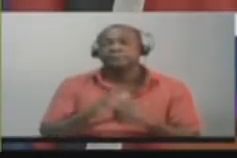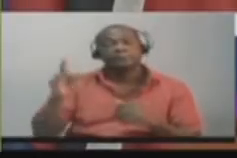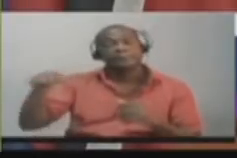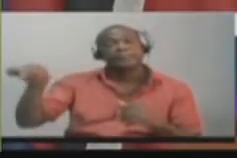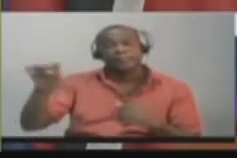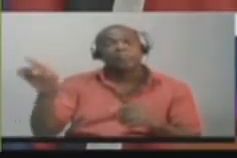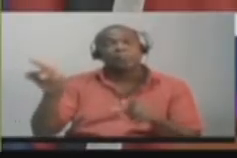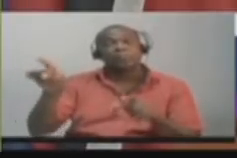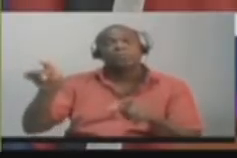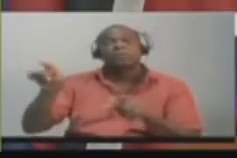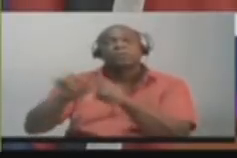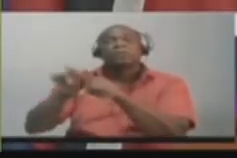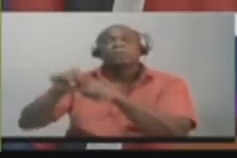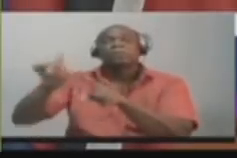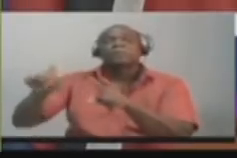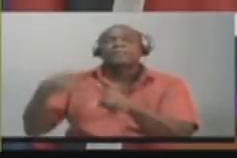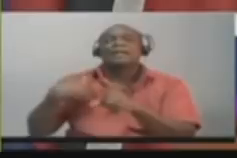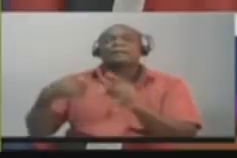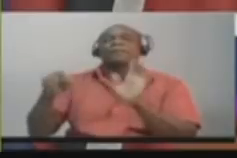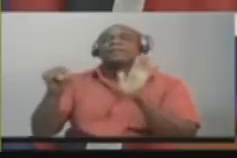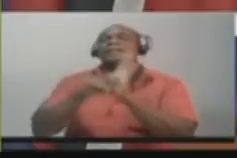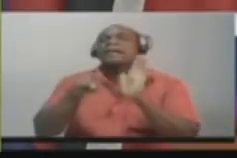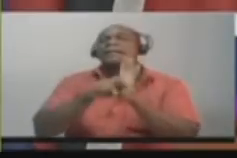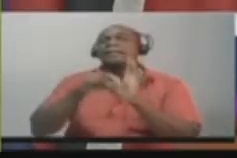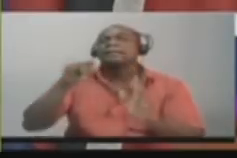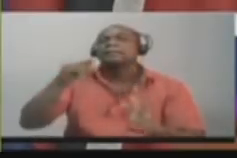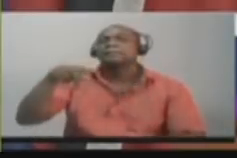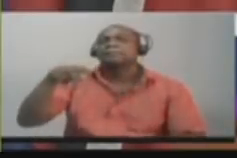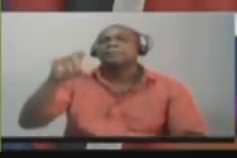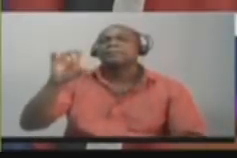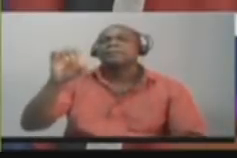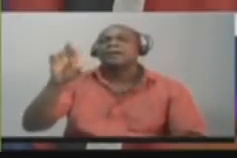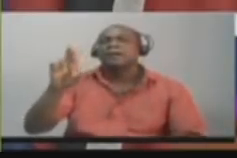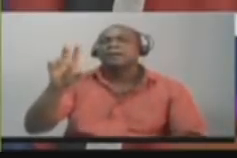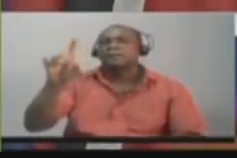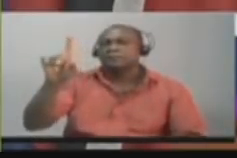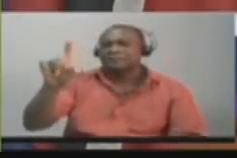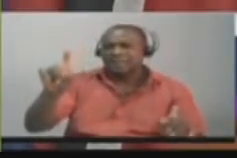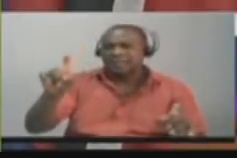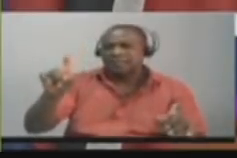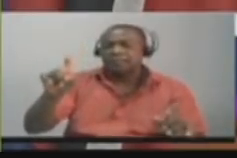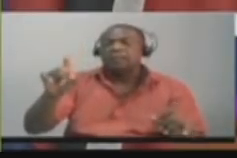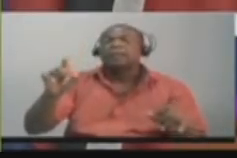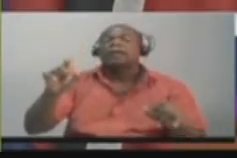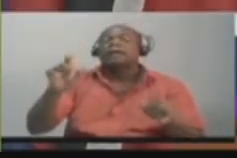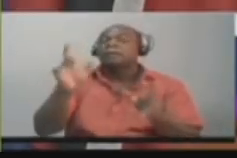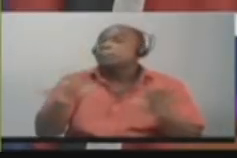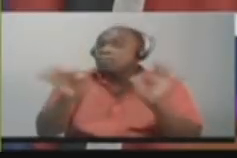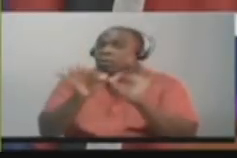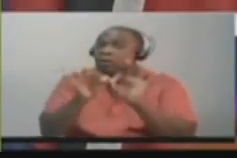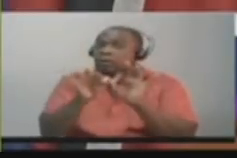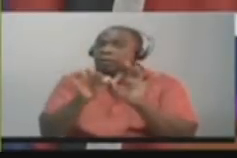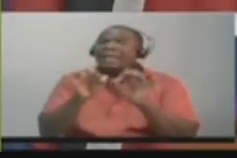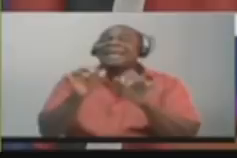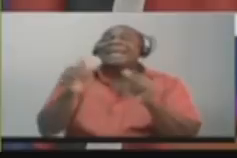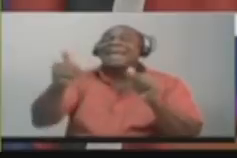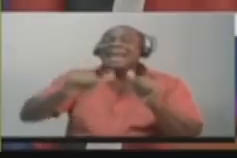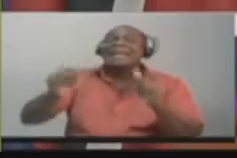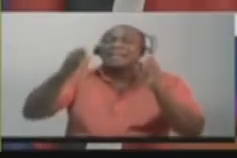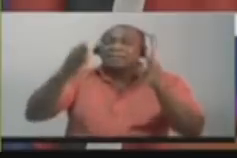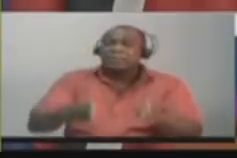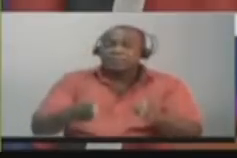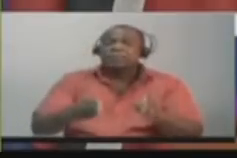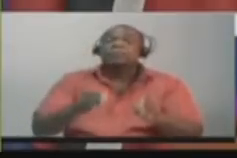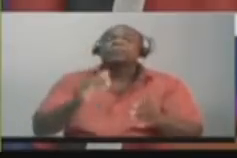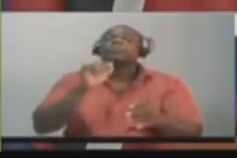test. Any unvaccinated non-national at this stage is not permitted in Trinidad and Tobago. So we need to be regulating that. But